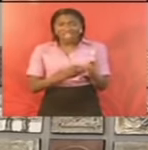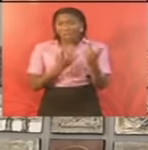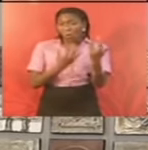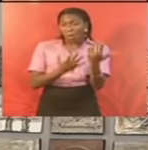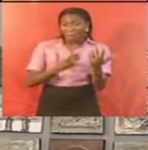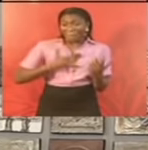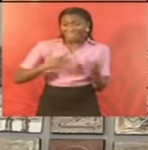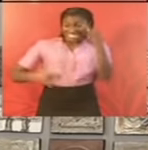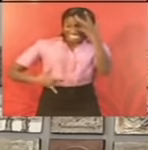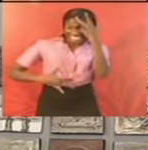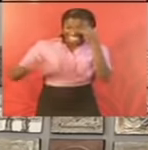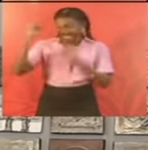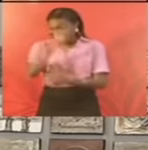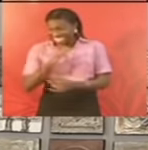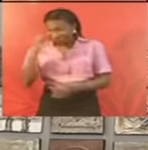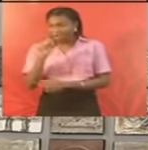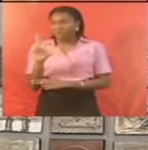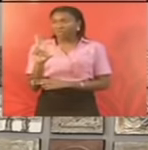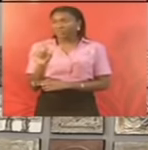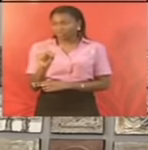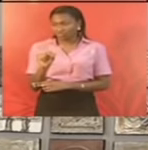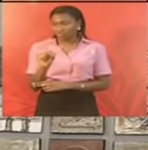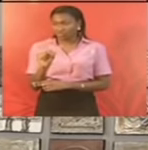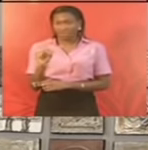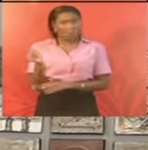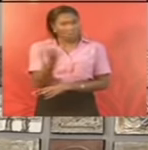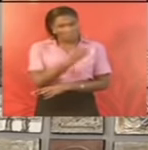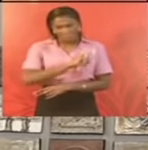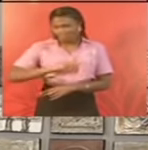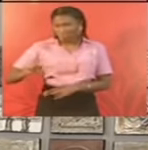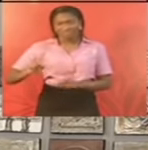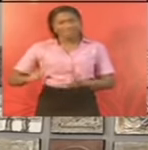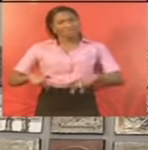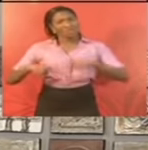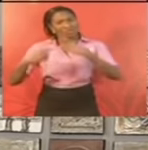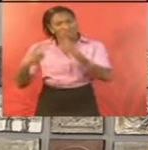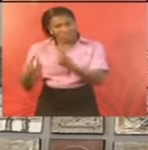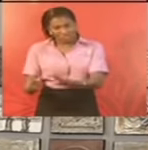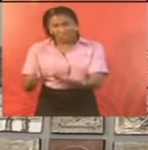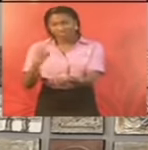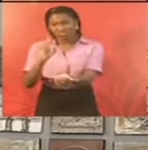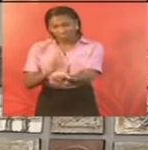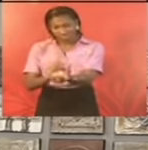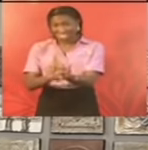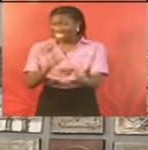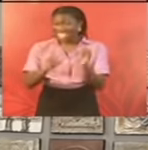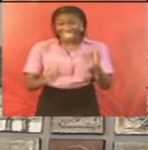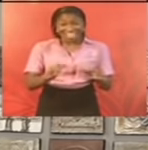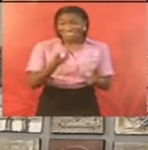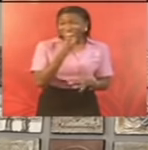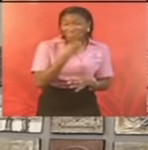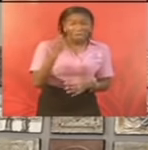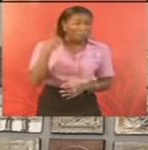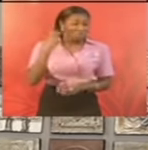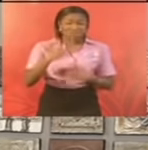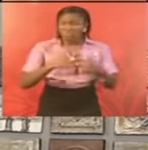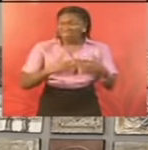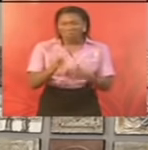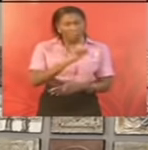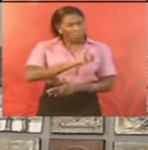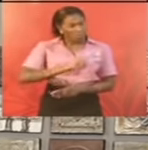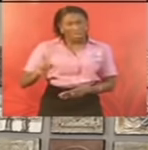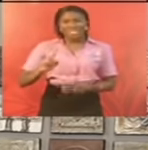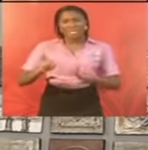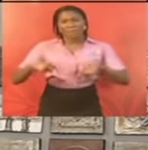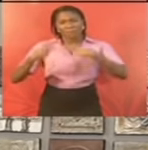Even moderate illness in persons with underlying conditions should prompt the active seeking of care. I